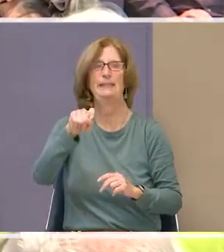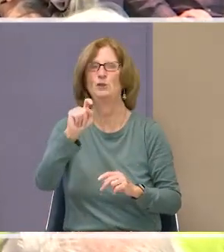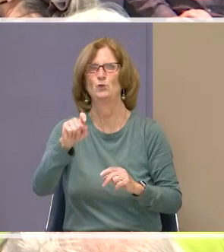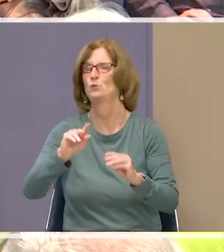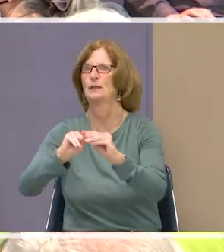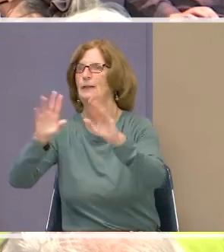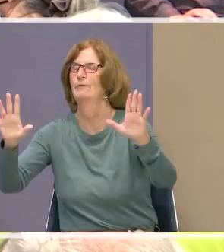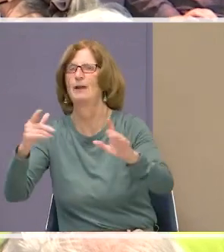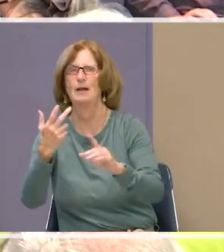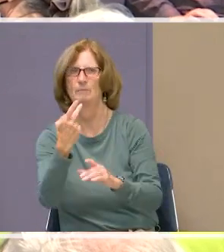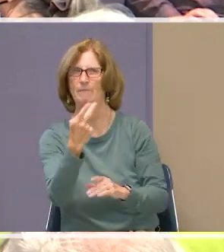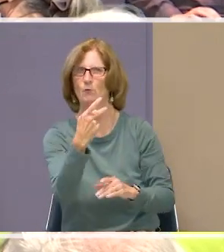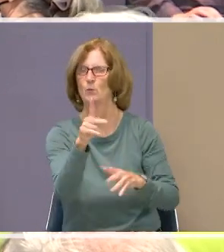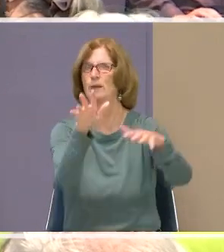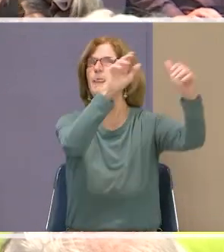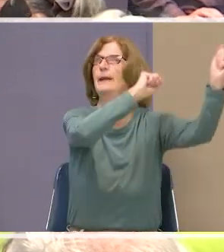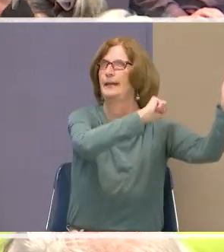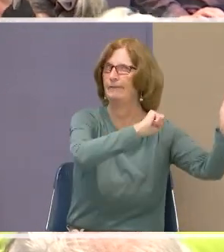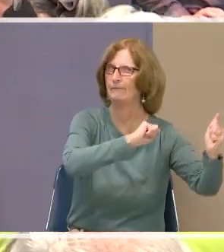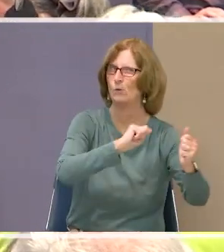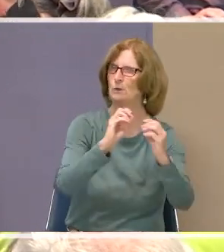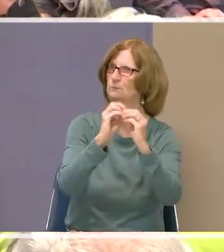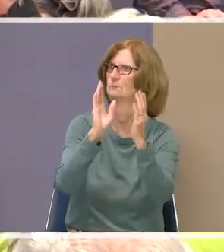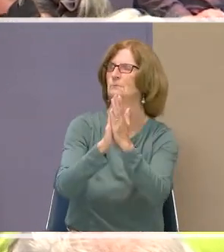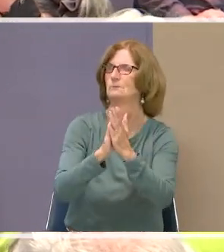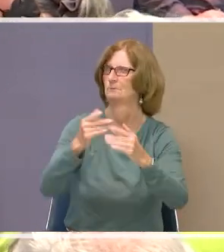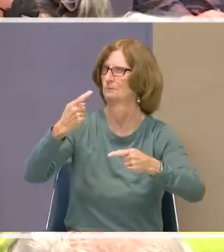leave here. It'll make for a poor evening.